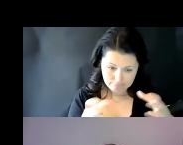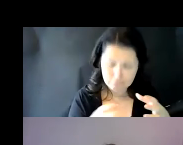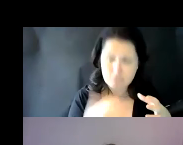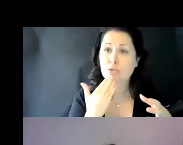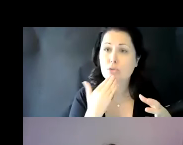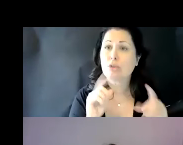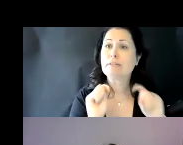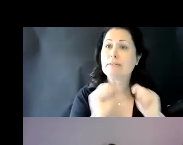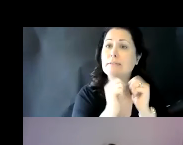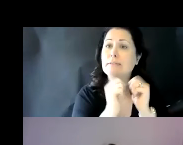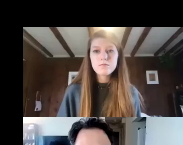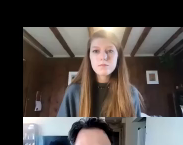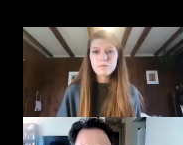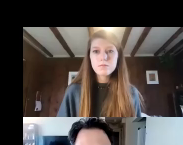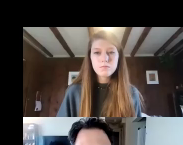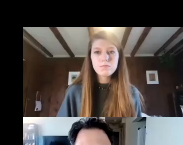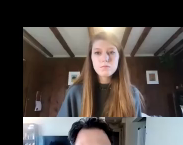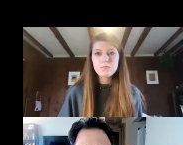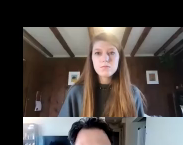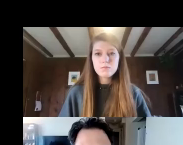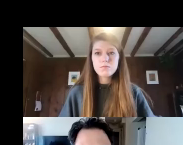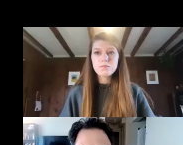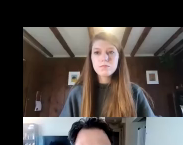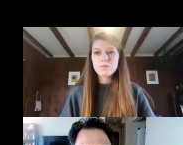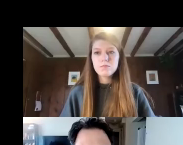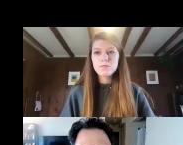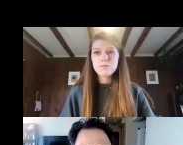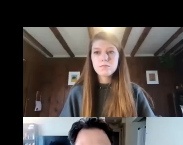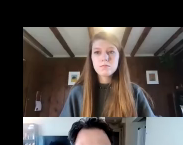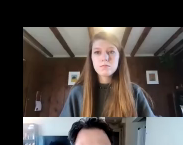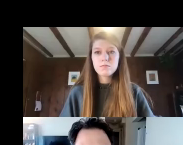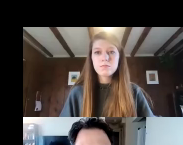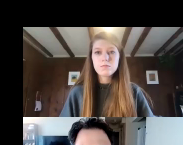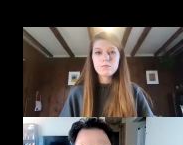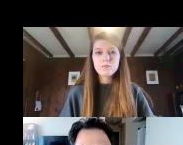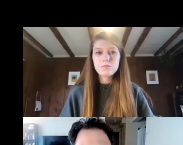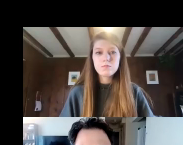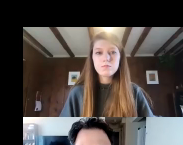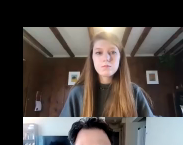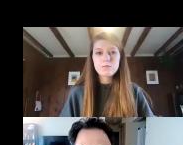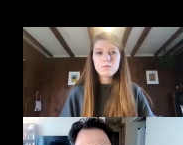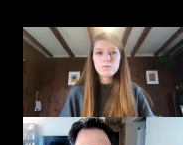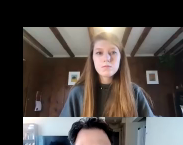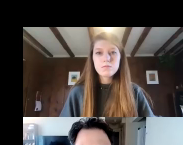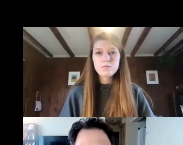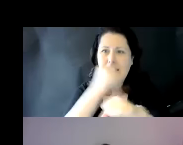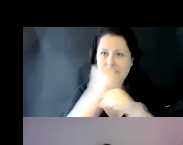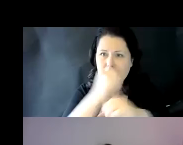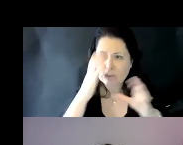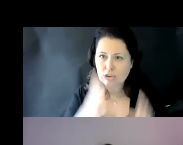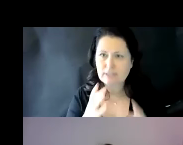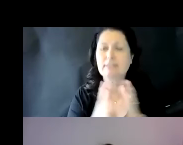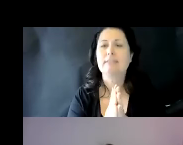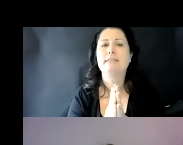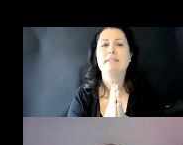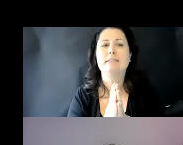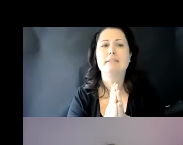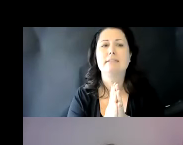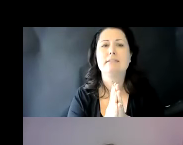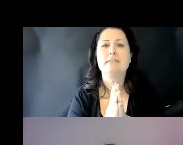included psychiatrists, psychologists, sociologists, statisticians, and of course,